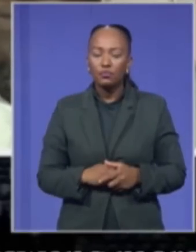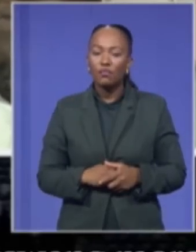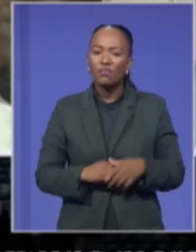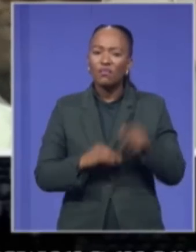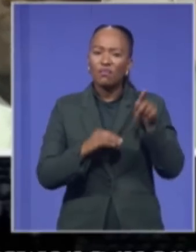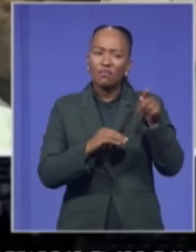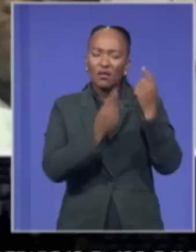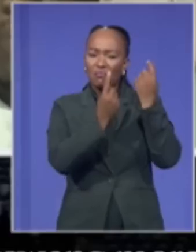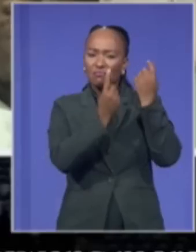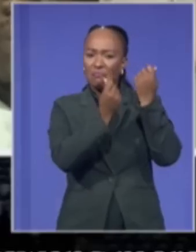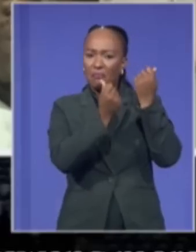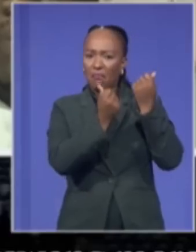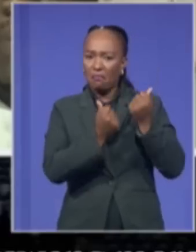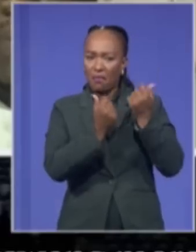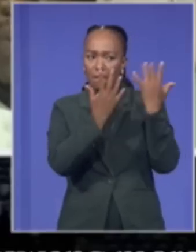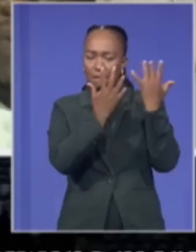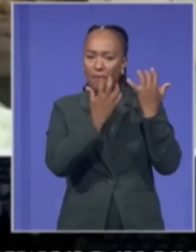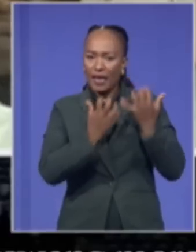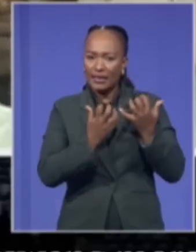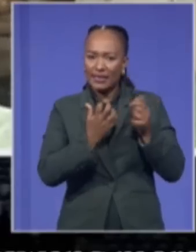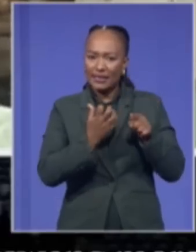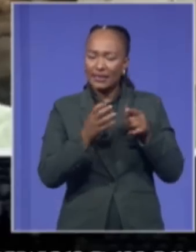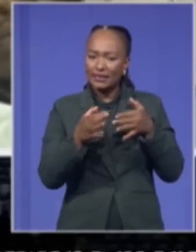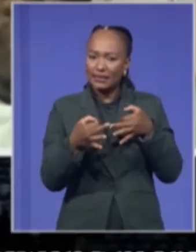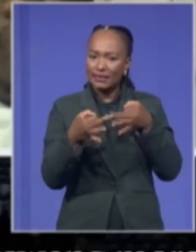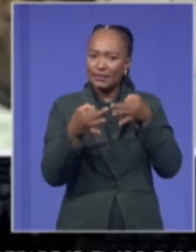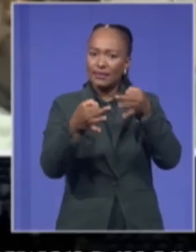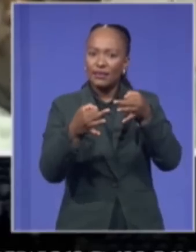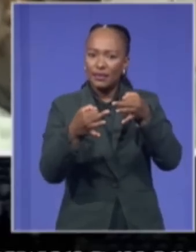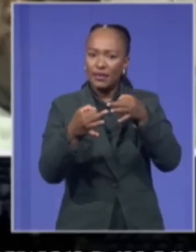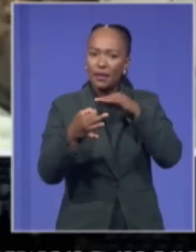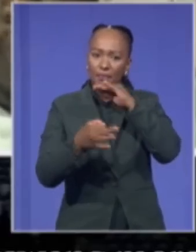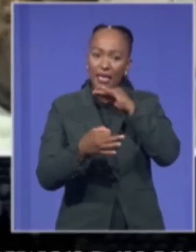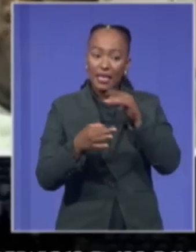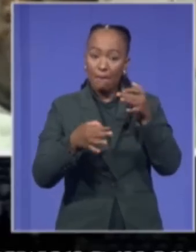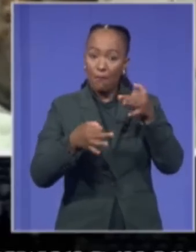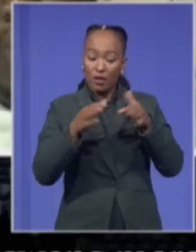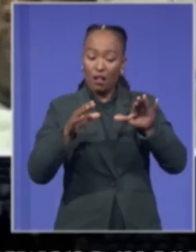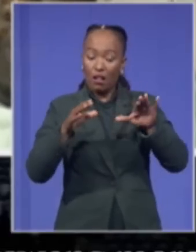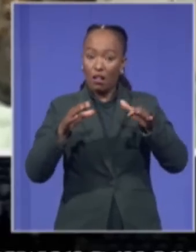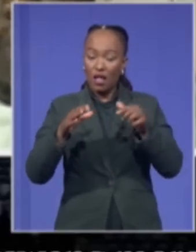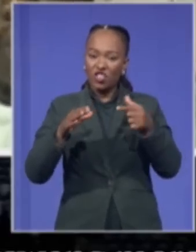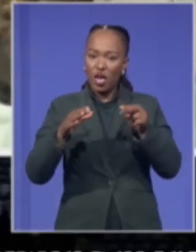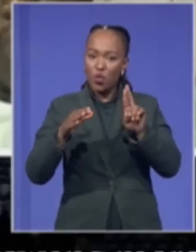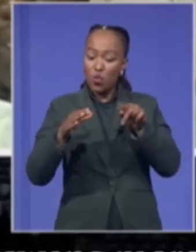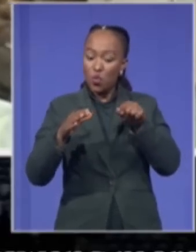ebe ke sesupo sa hore hona le kgohlang mekgeng e ka hara GNU kapa jwang